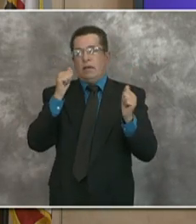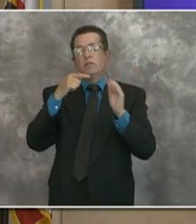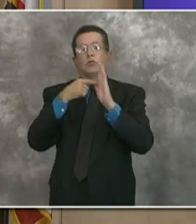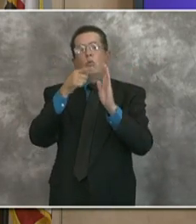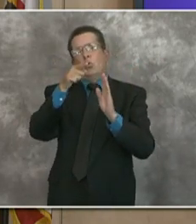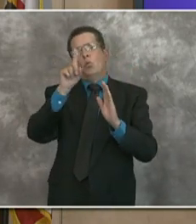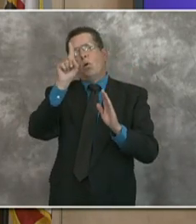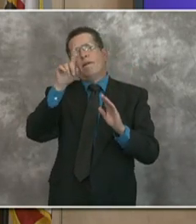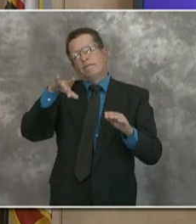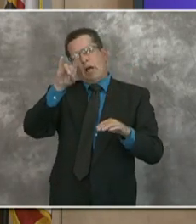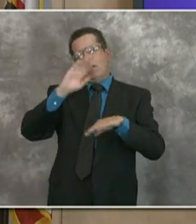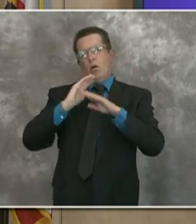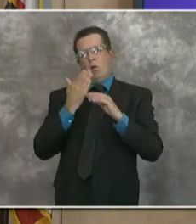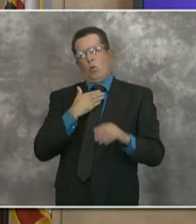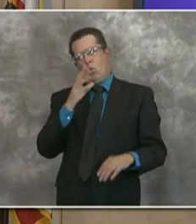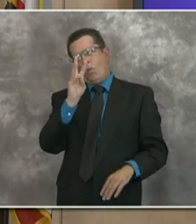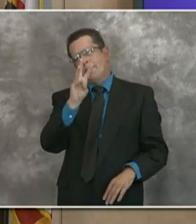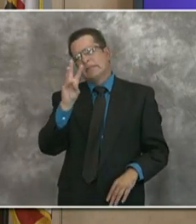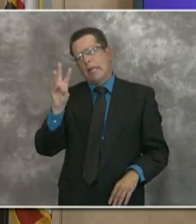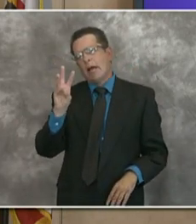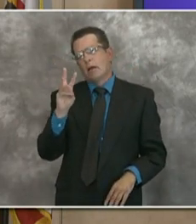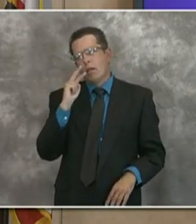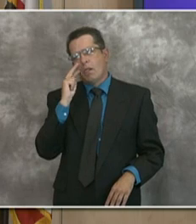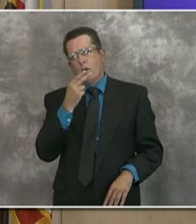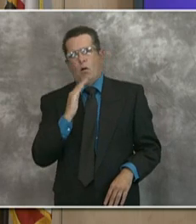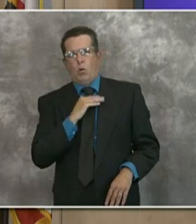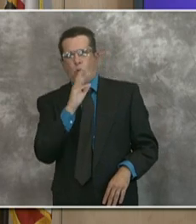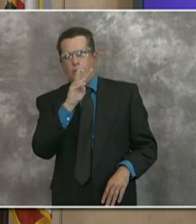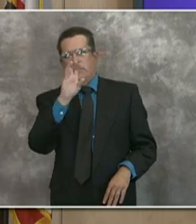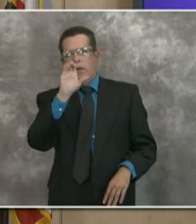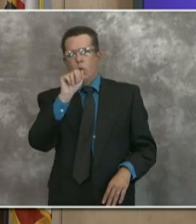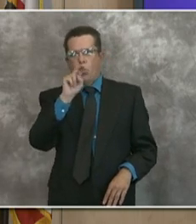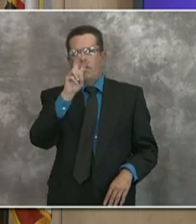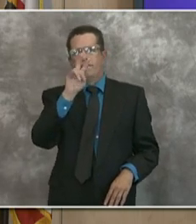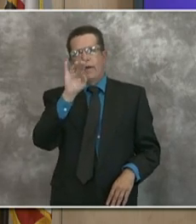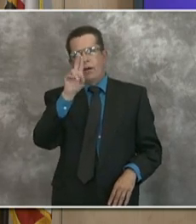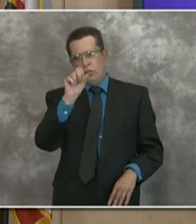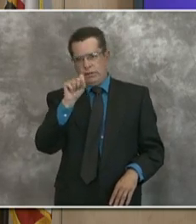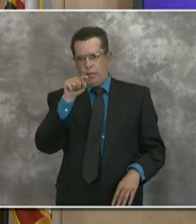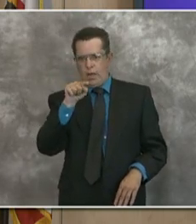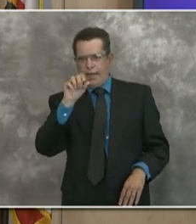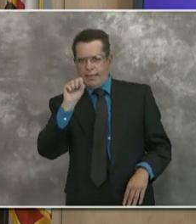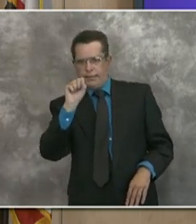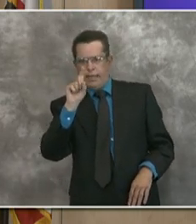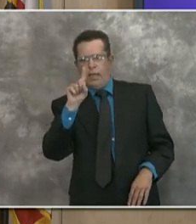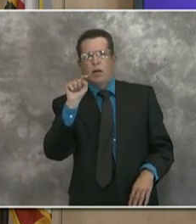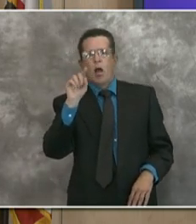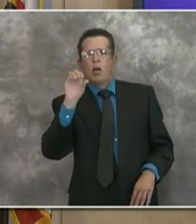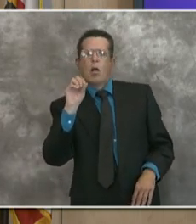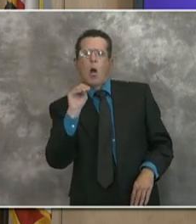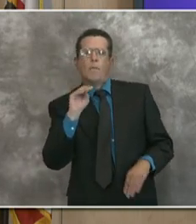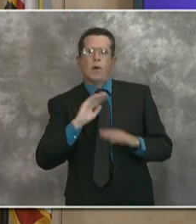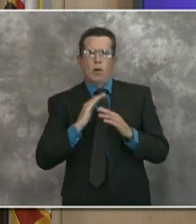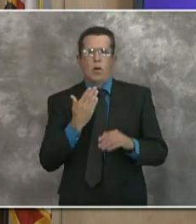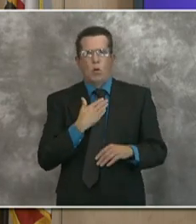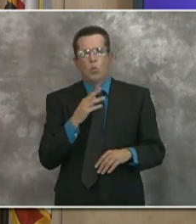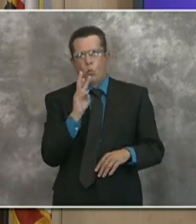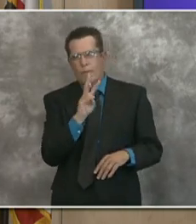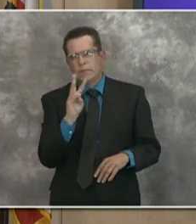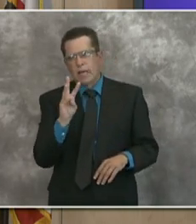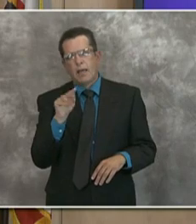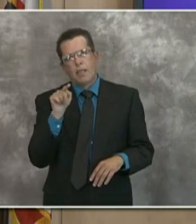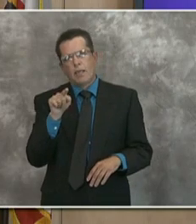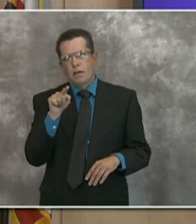this information on our website. So if you go to our website, coronavirus-sd.com, there's a pretty